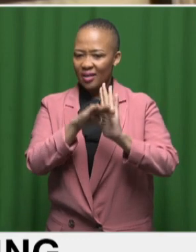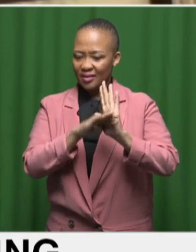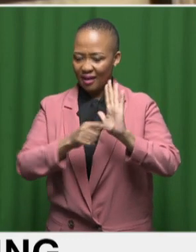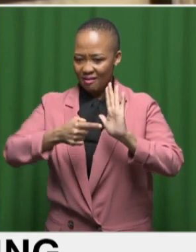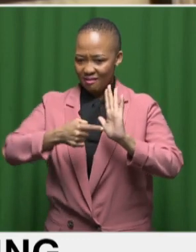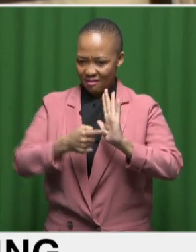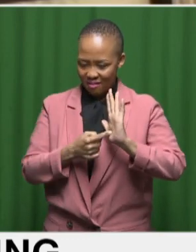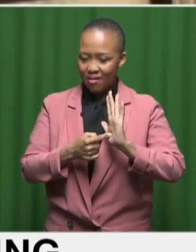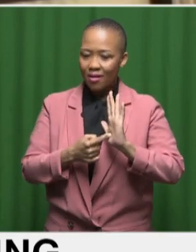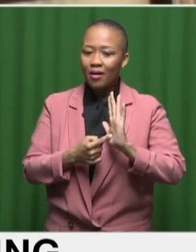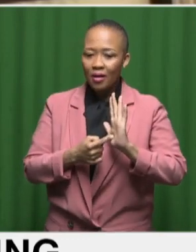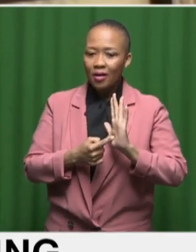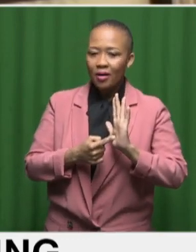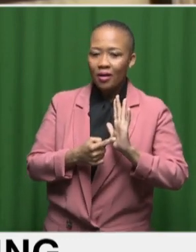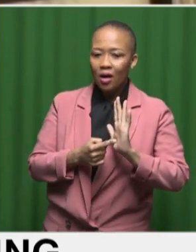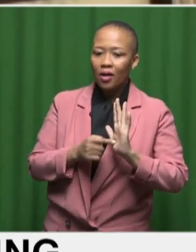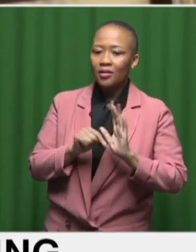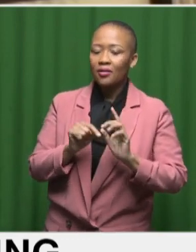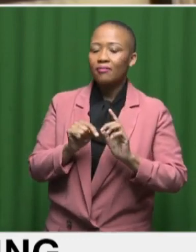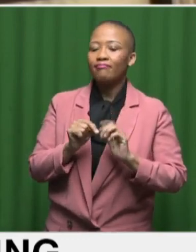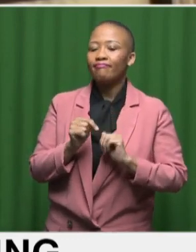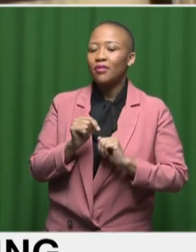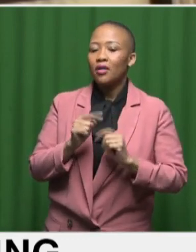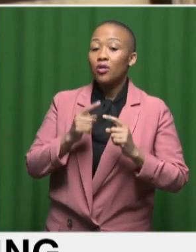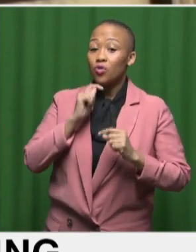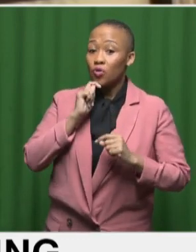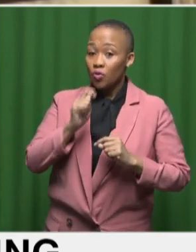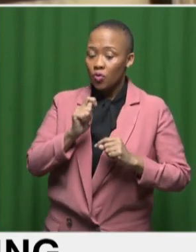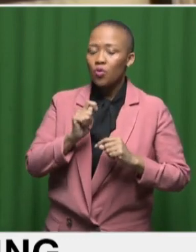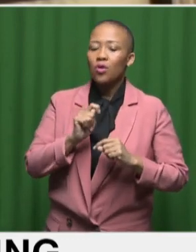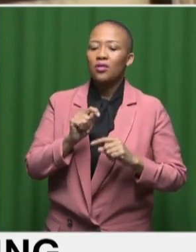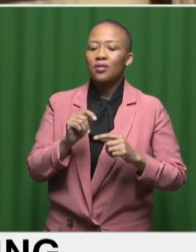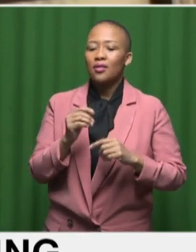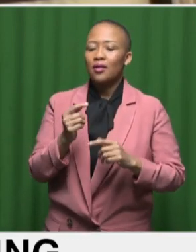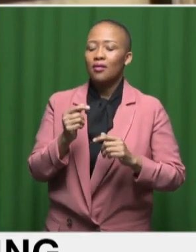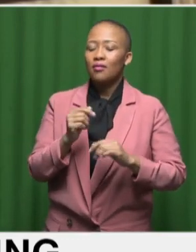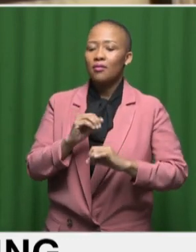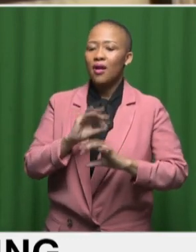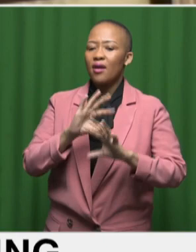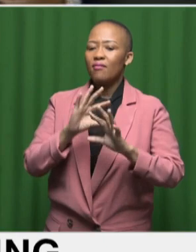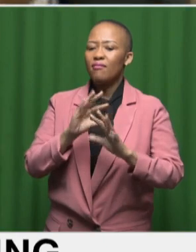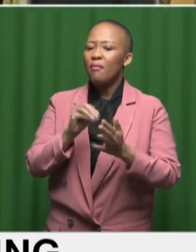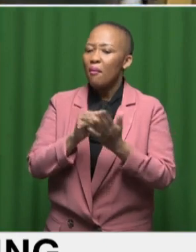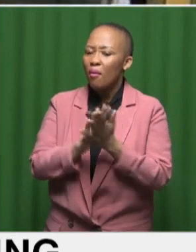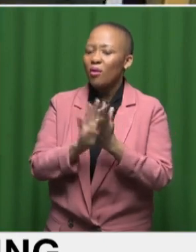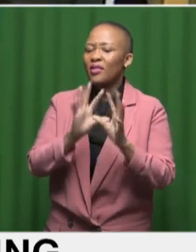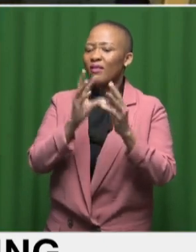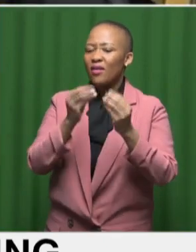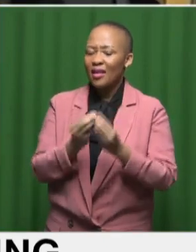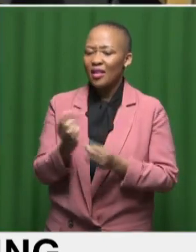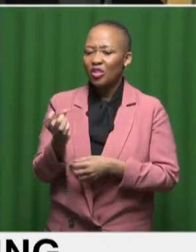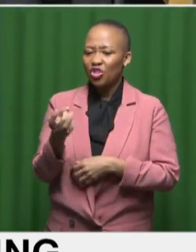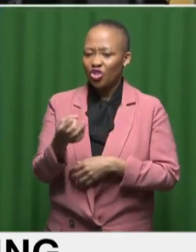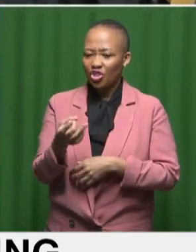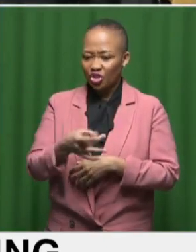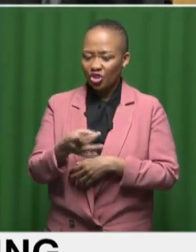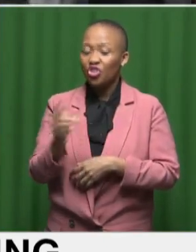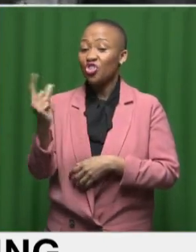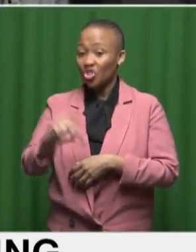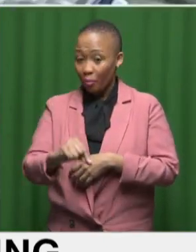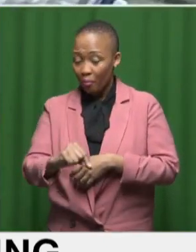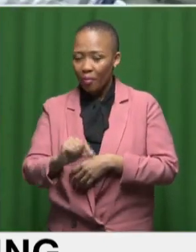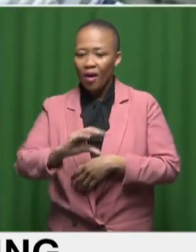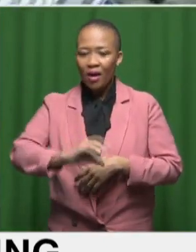view is that assets can be bought extremely cheaply here, so that foreigners might be attracted by